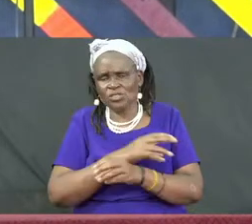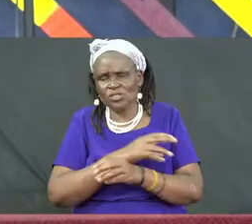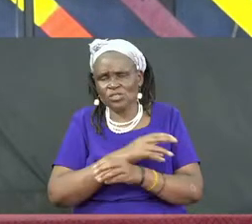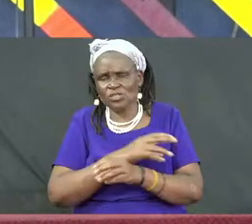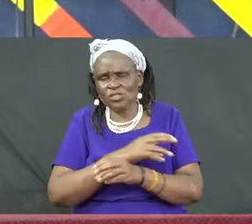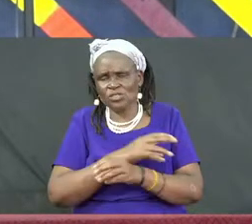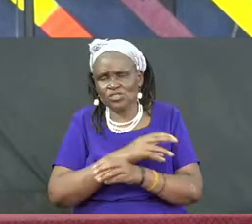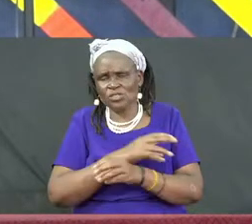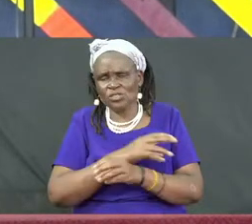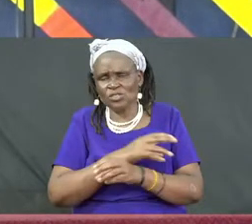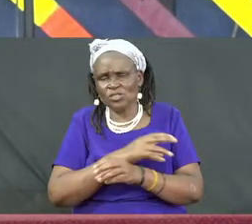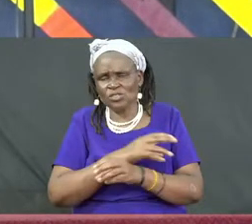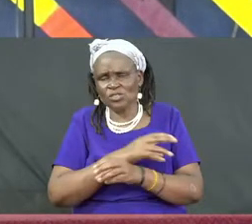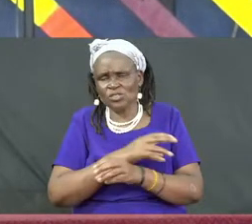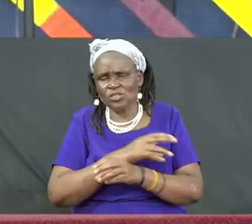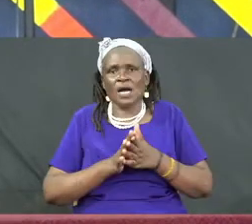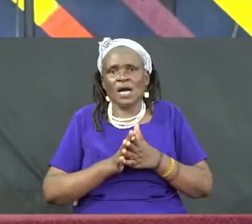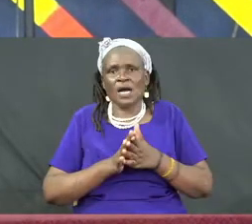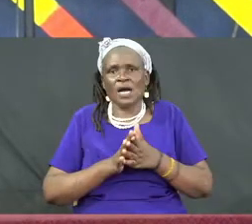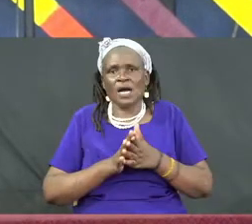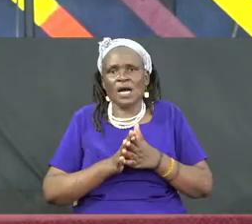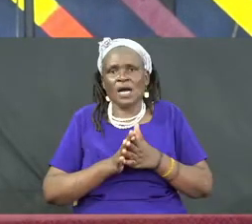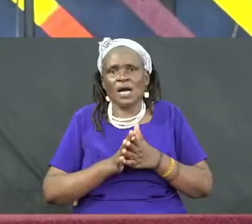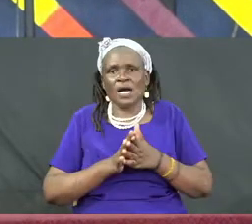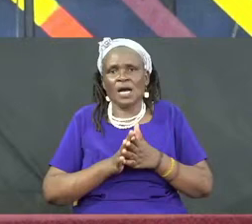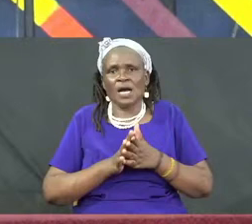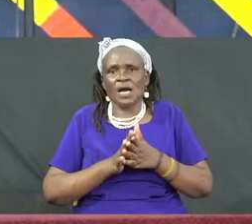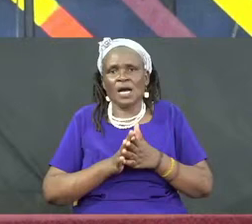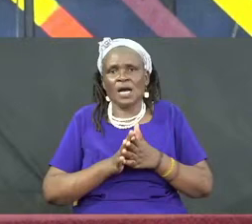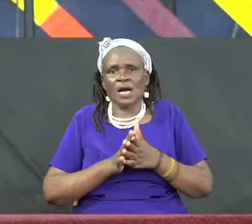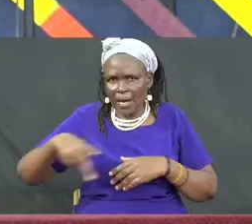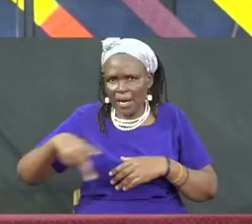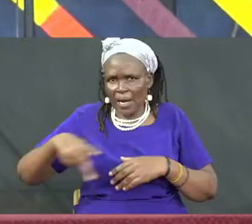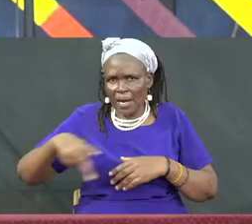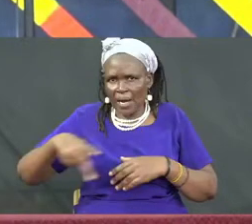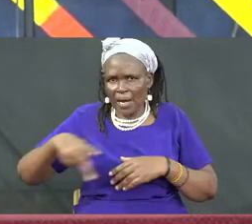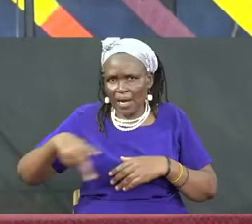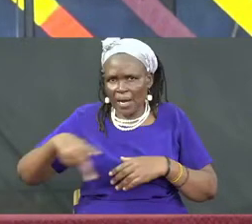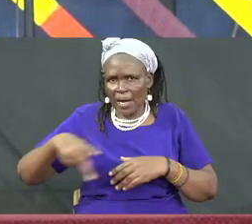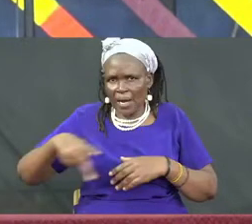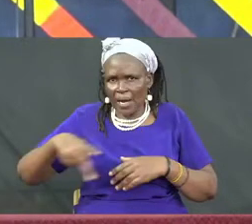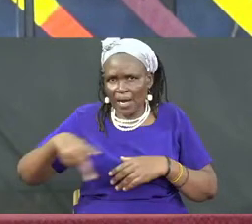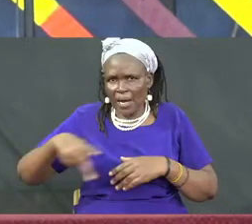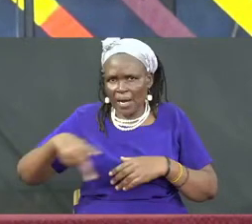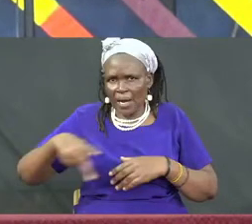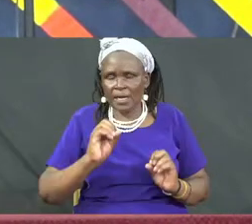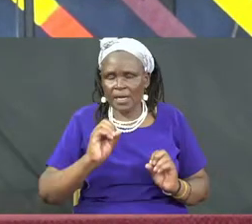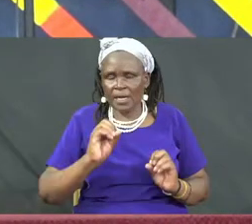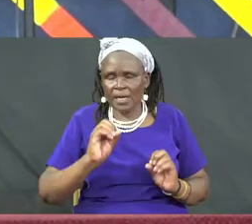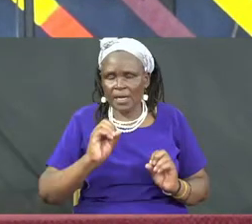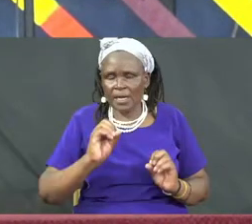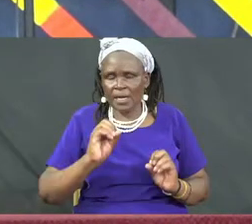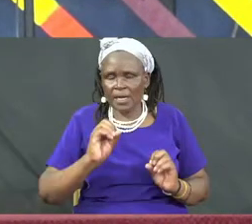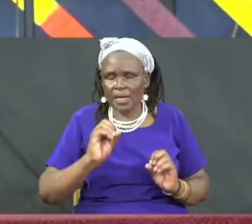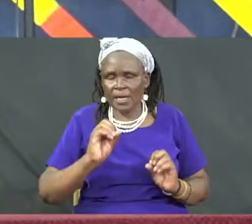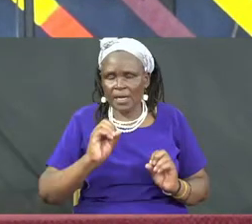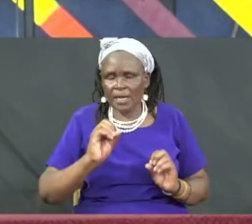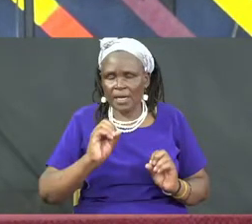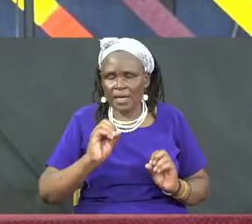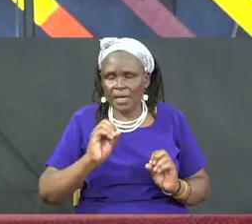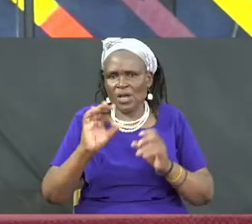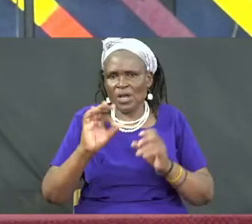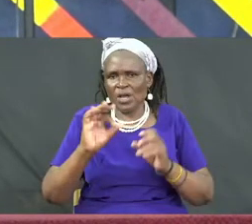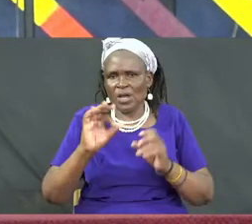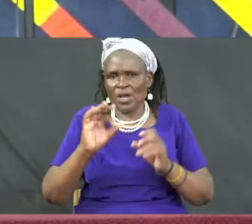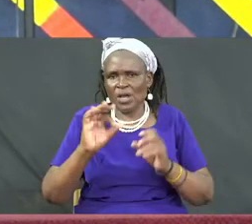physical body, and so he does not dwell in Pergamum in a physical sense per se. But this is a figure of